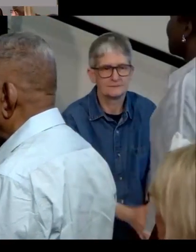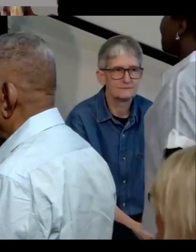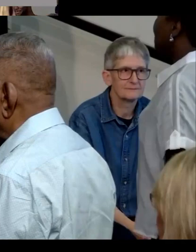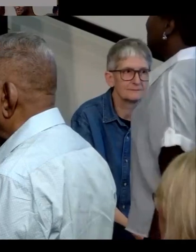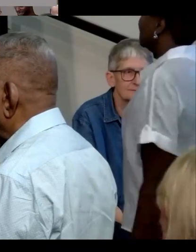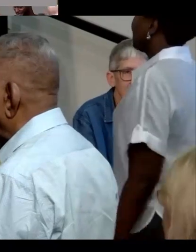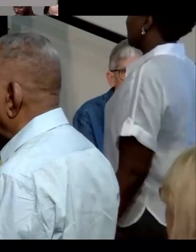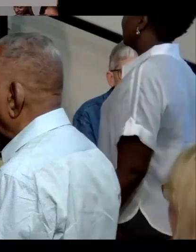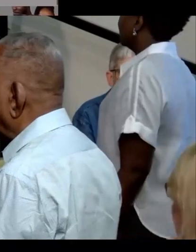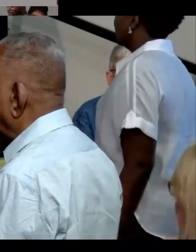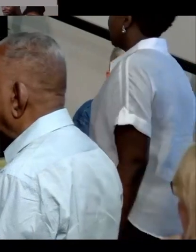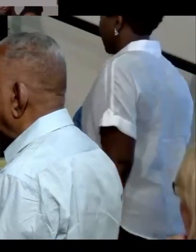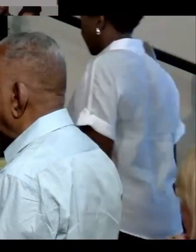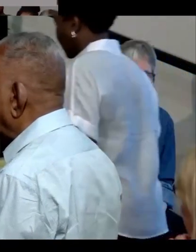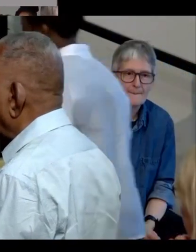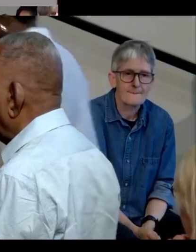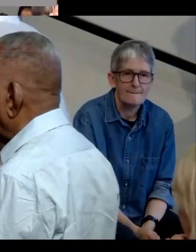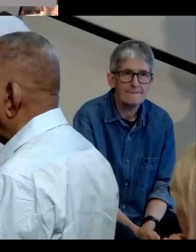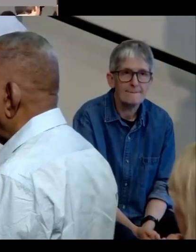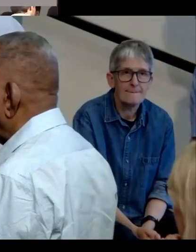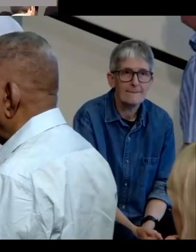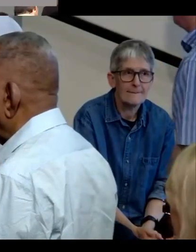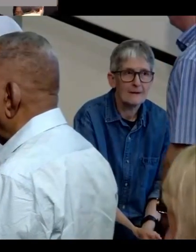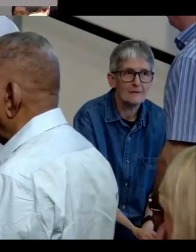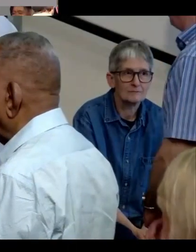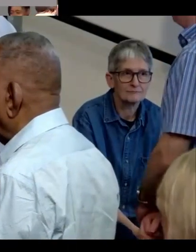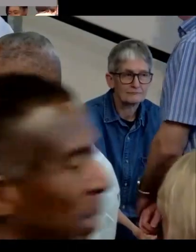Jesus, the name above other name.